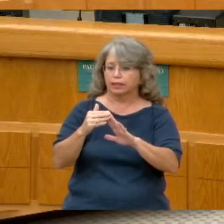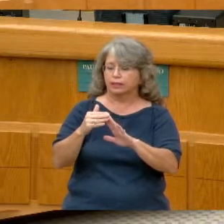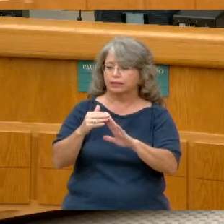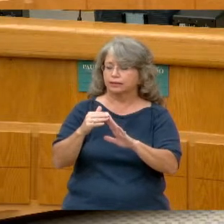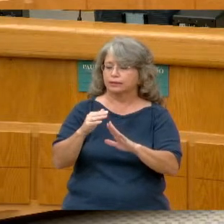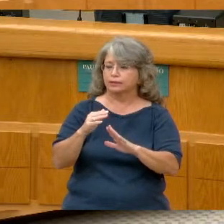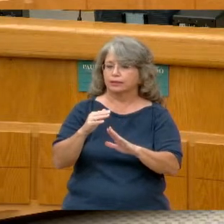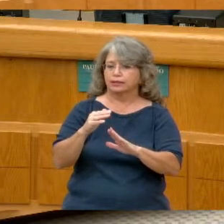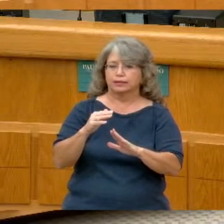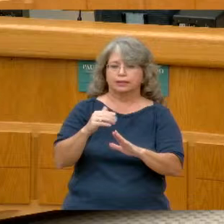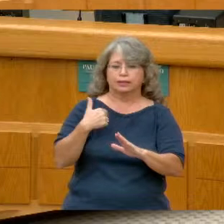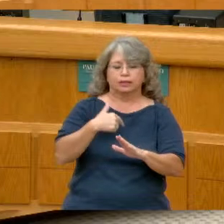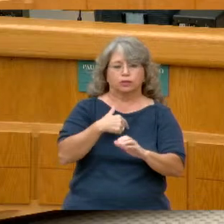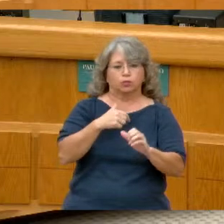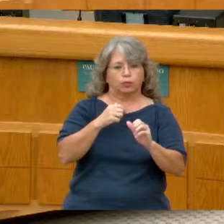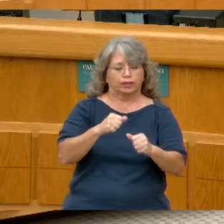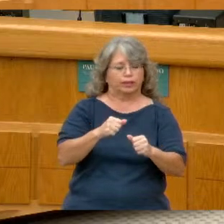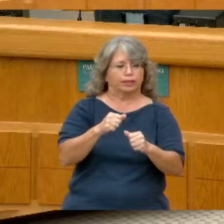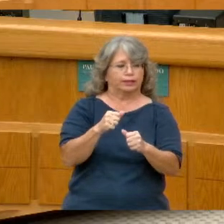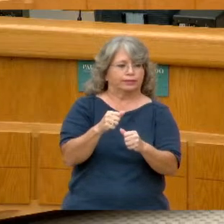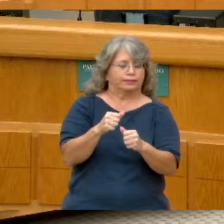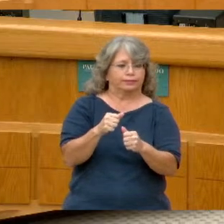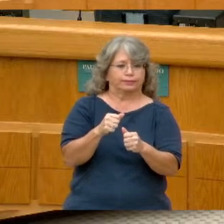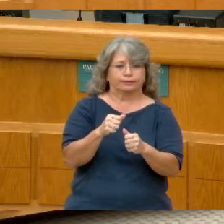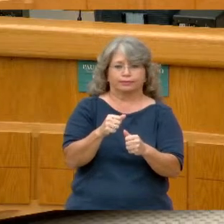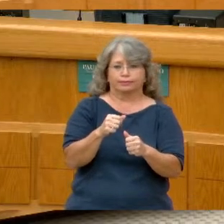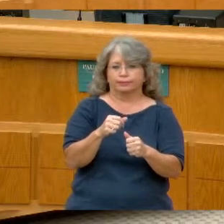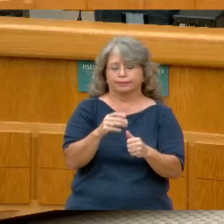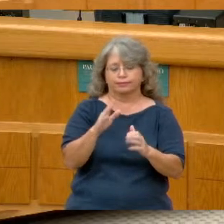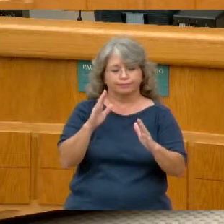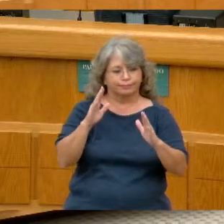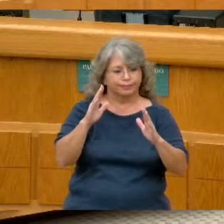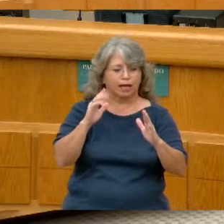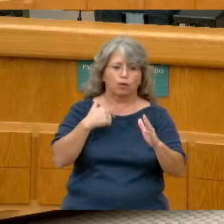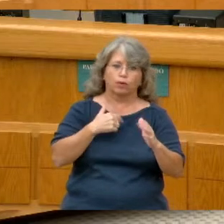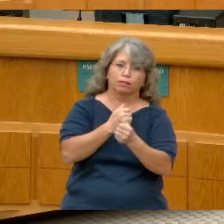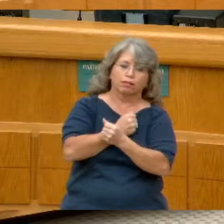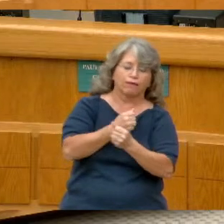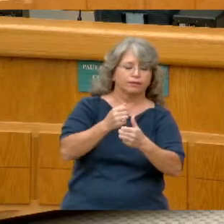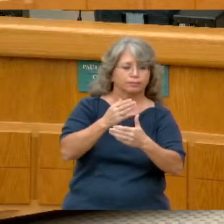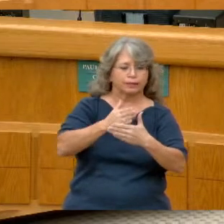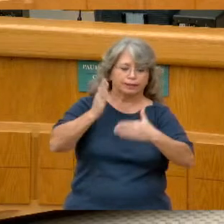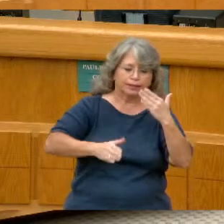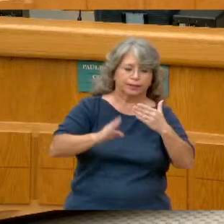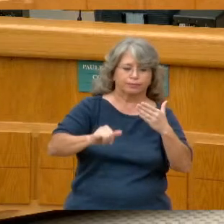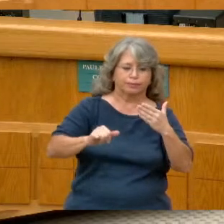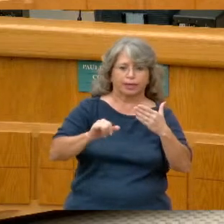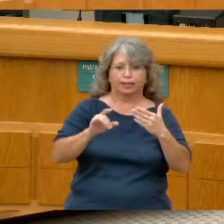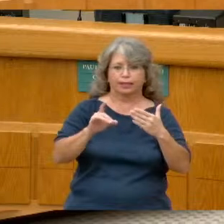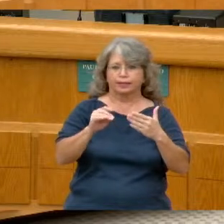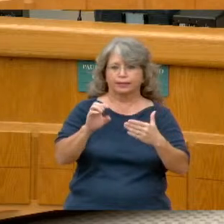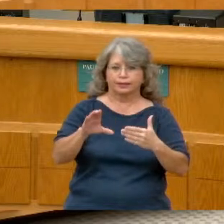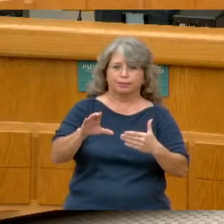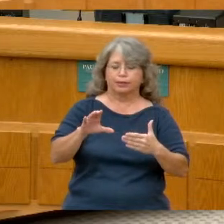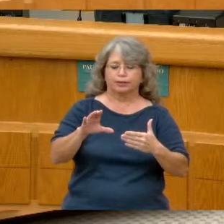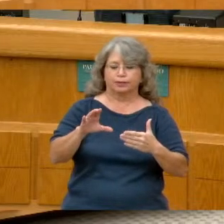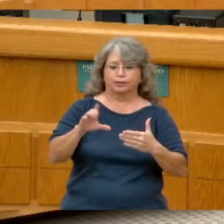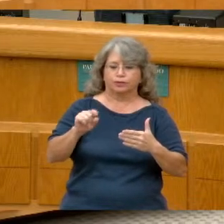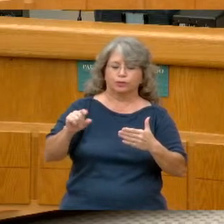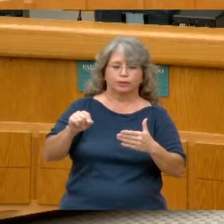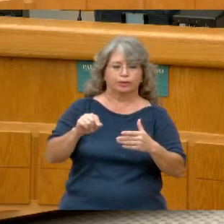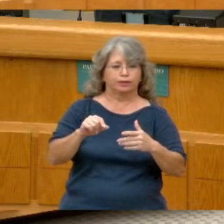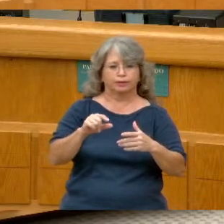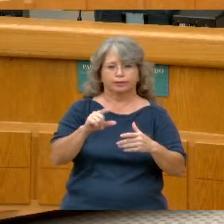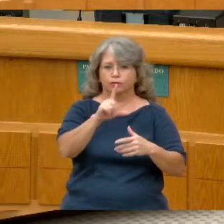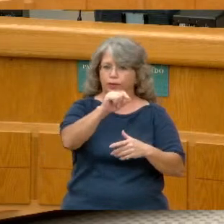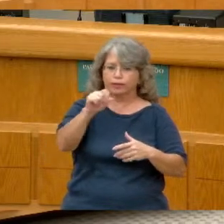hope it's gone by the end of the year. So I think we're all looking forward to 2021. 2020's not been